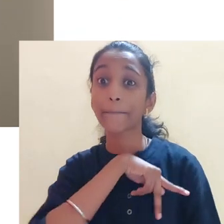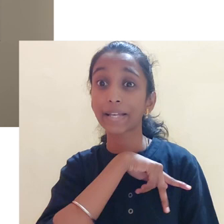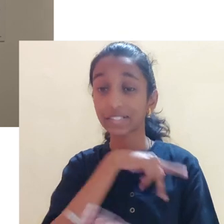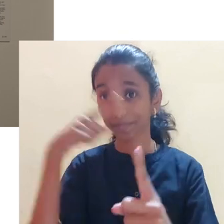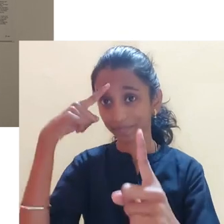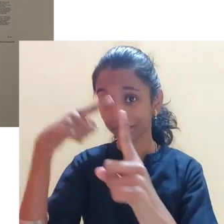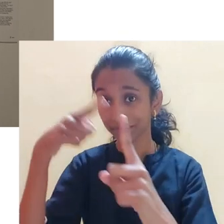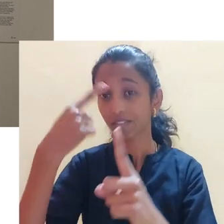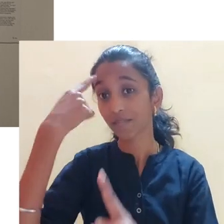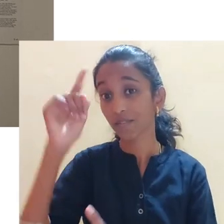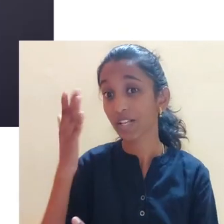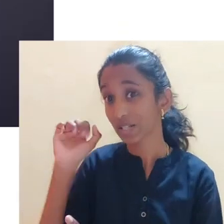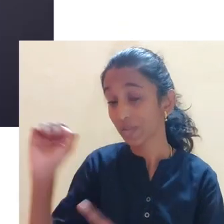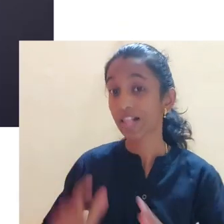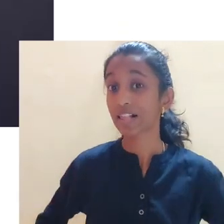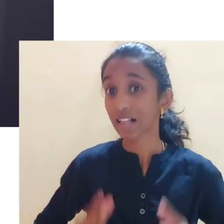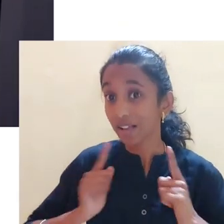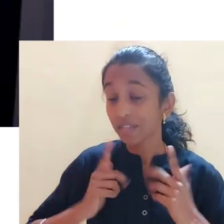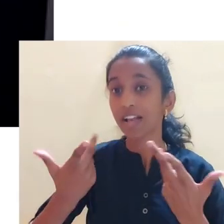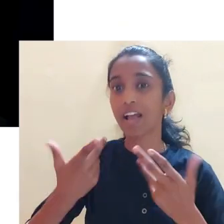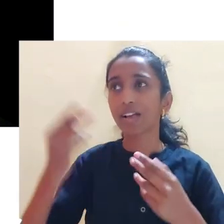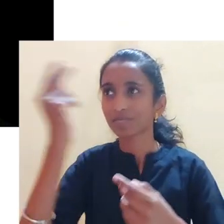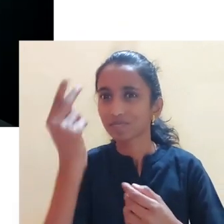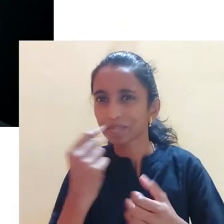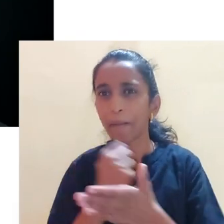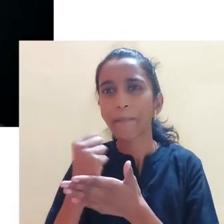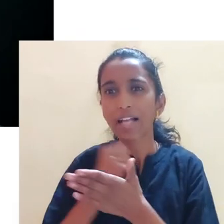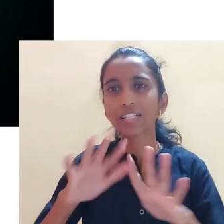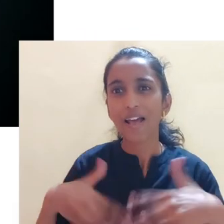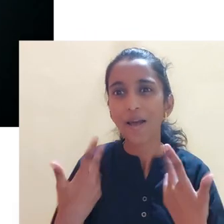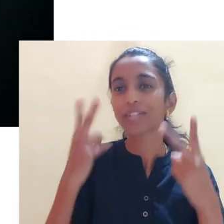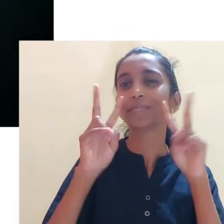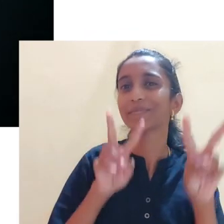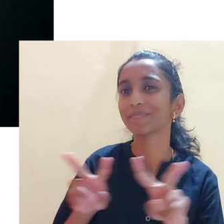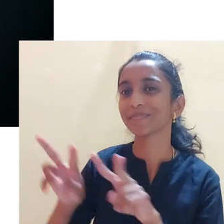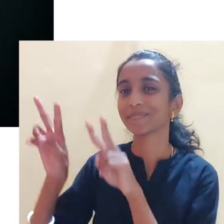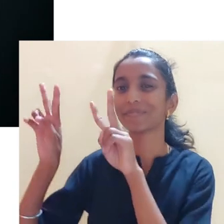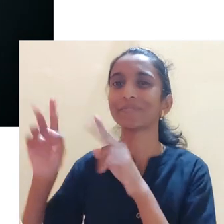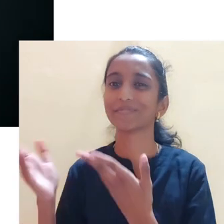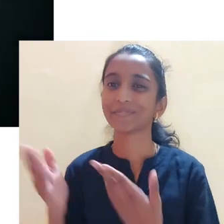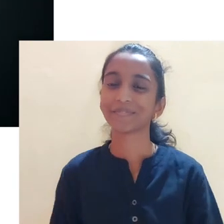personal insight into his life and artistic practice.